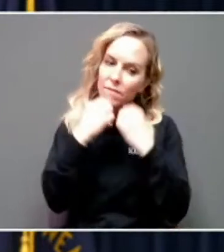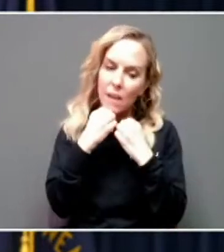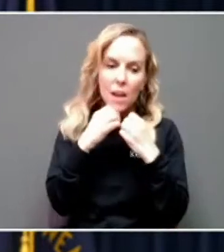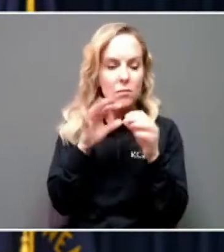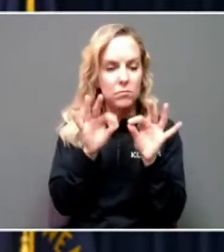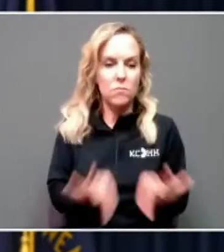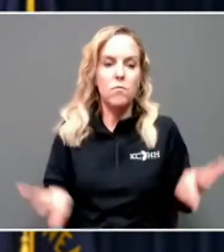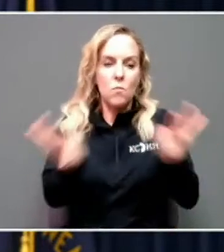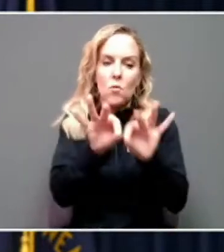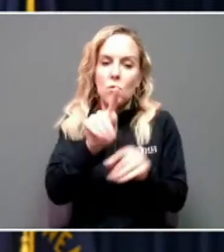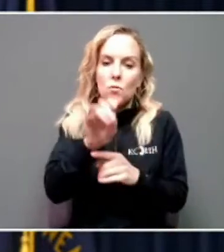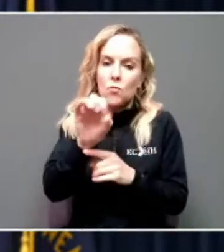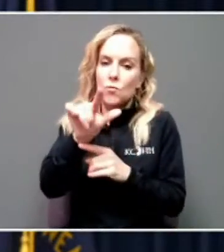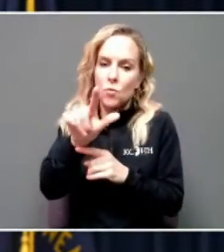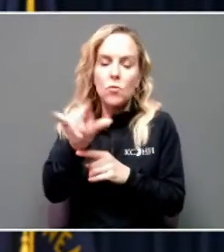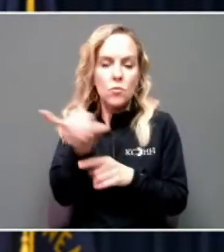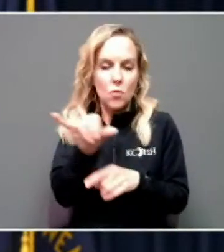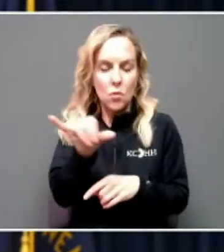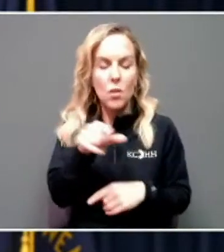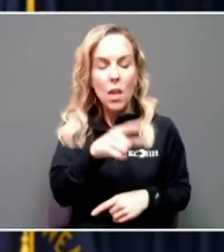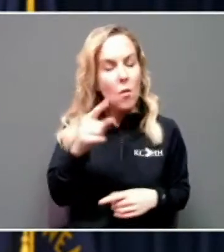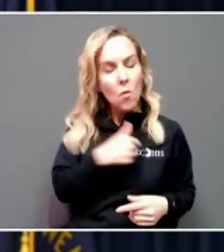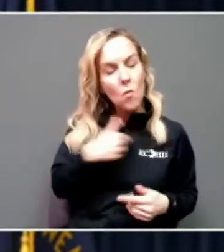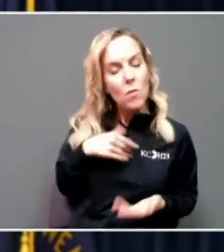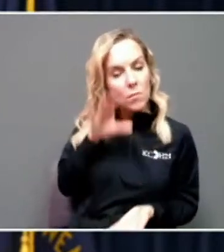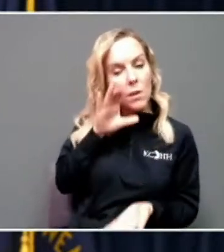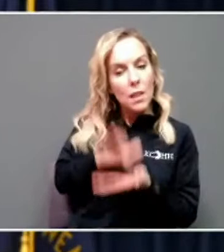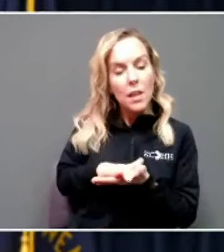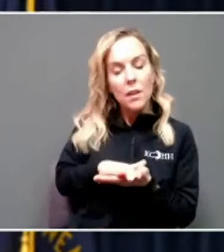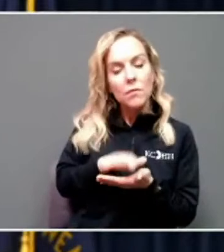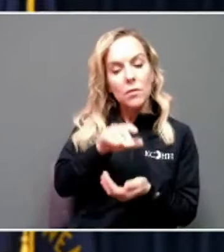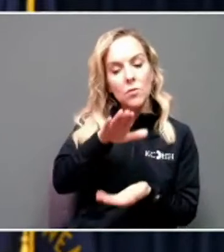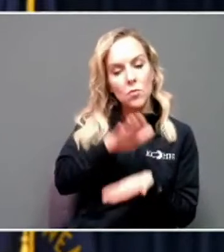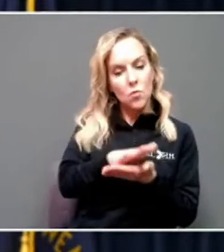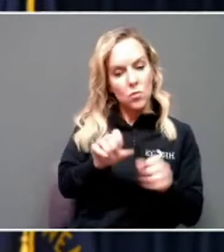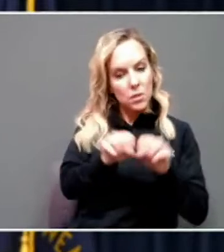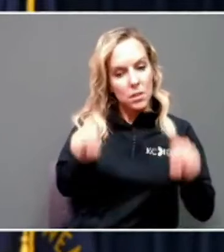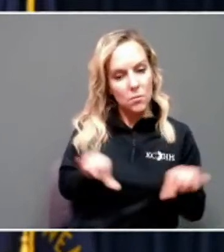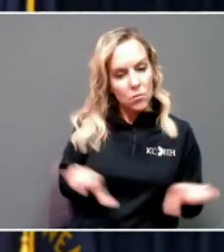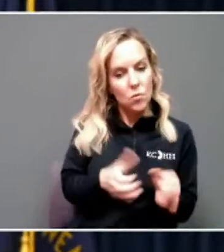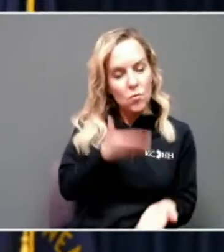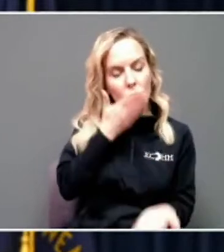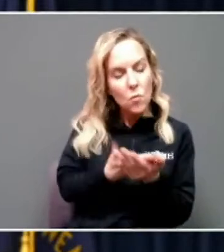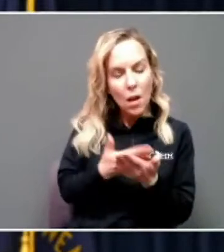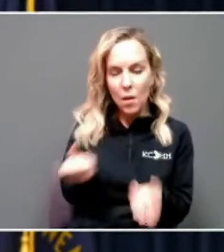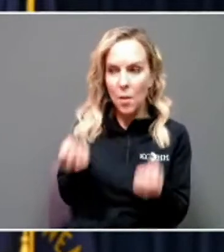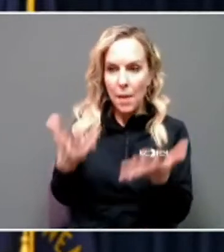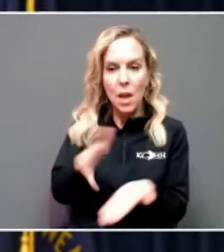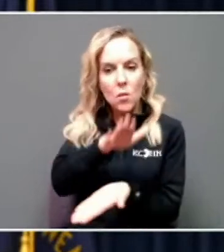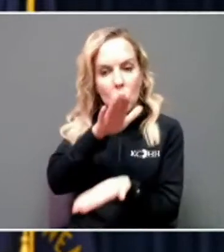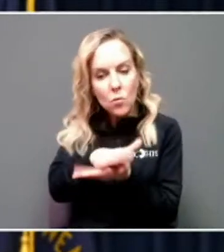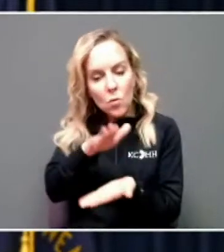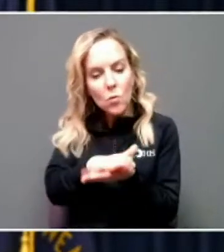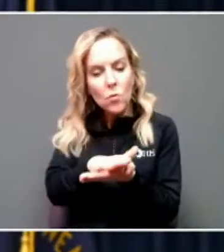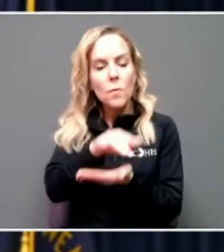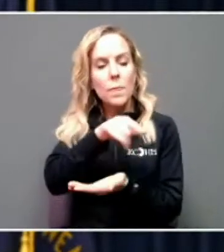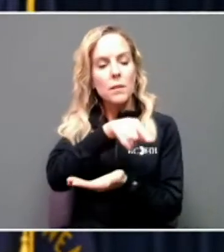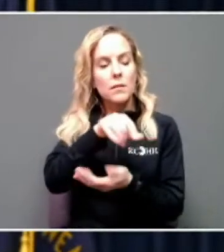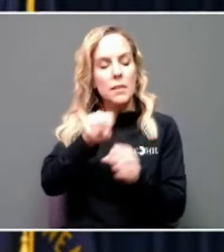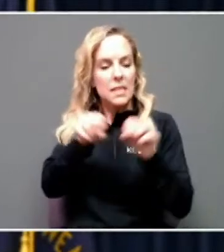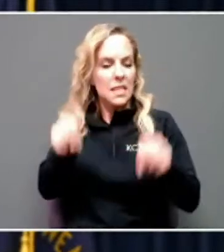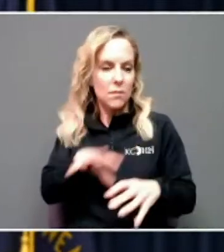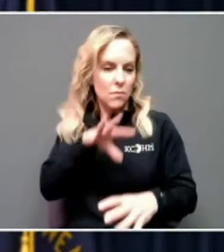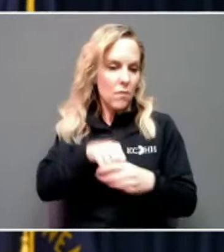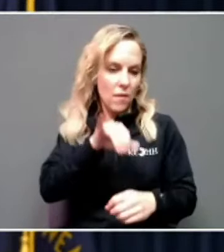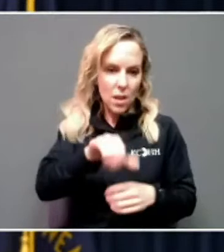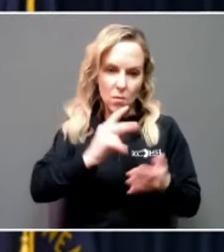school systems are doing a good job with it. We have a huge number of schools and systems enrolled in the program. We have